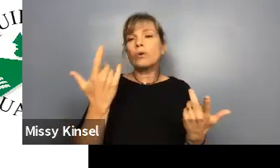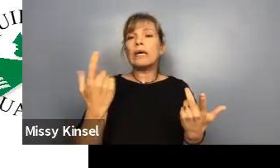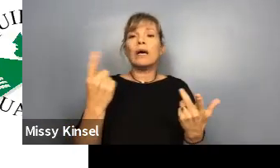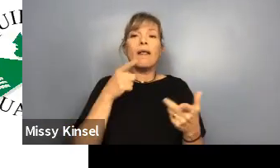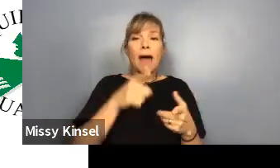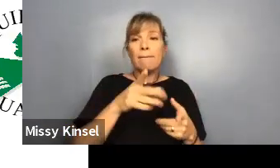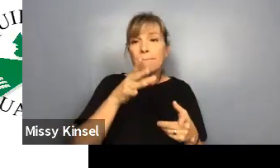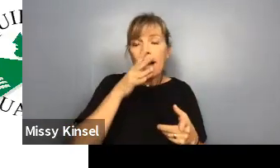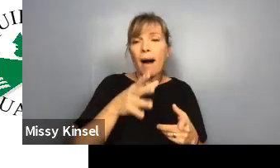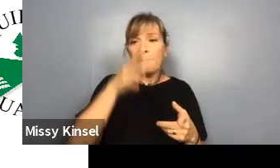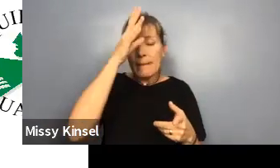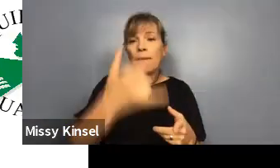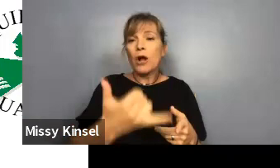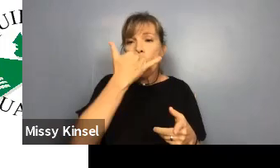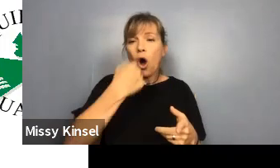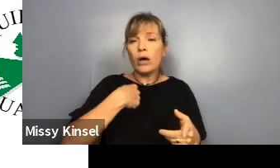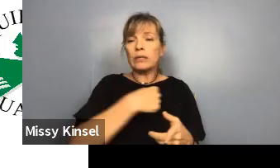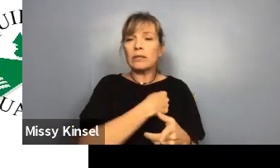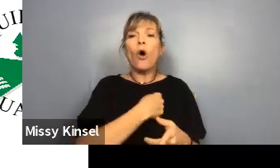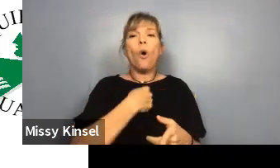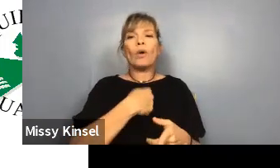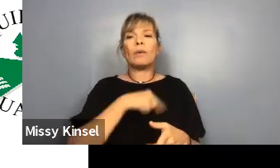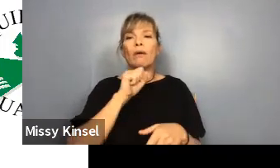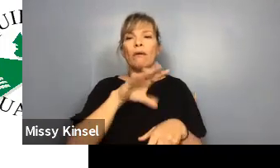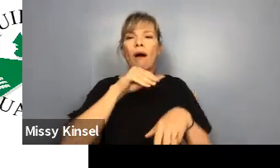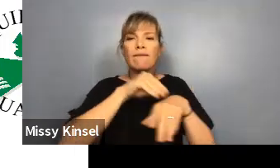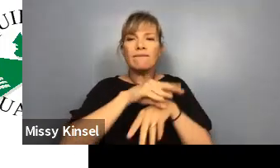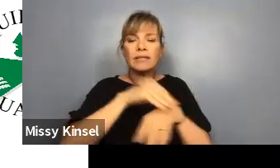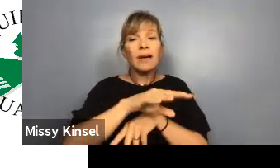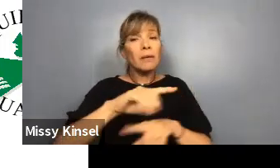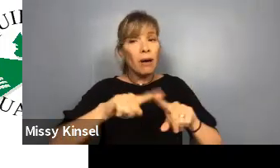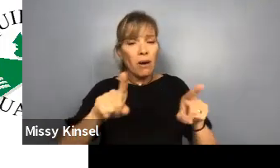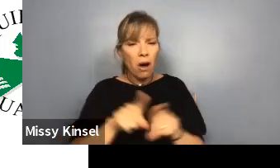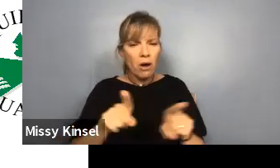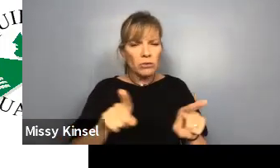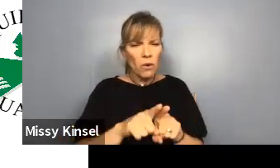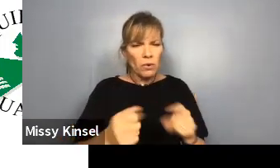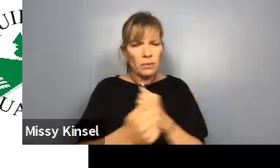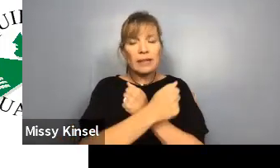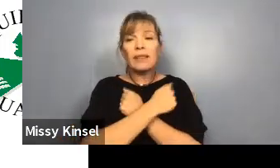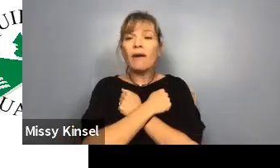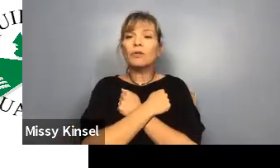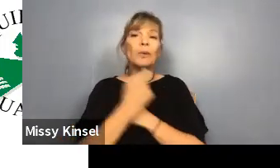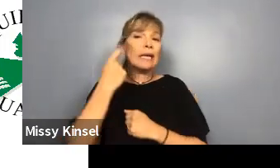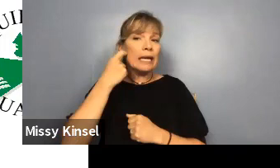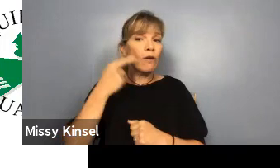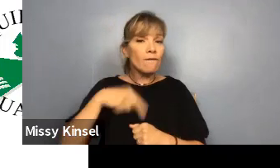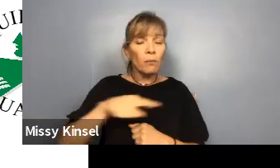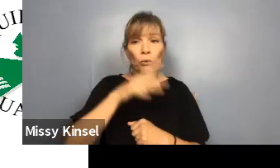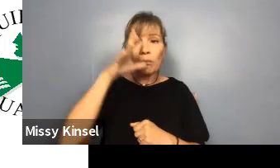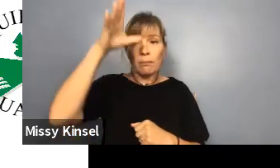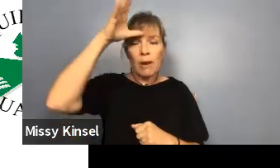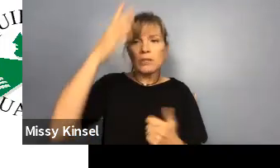talk to them, we would give them some advice, but we would also love to hear from any parents